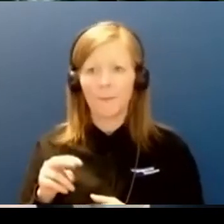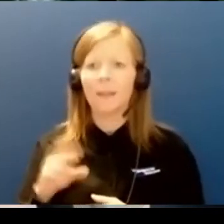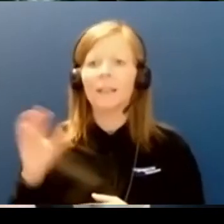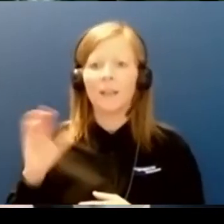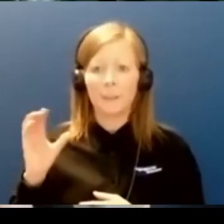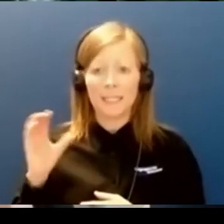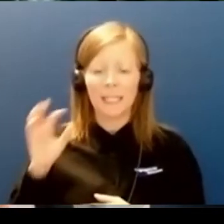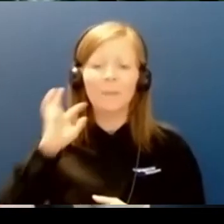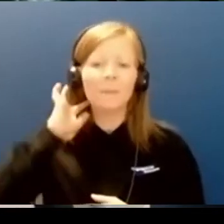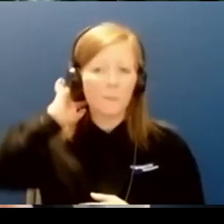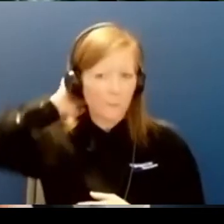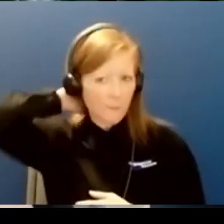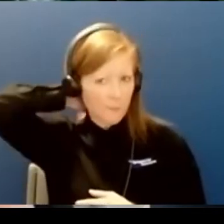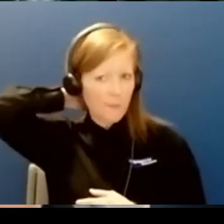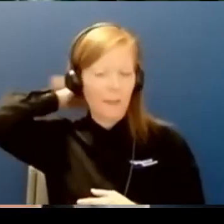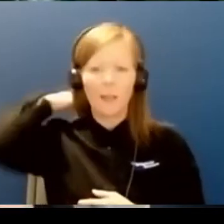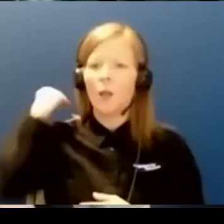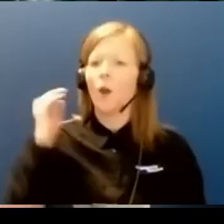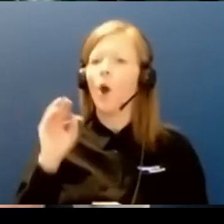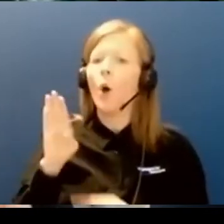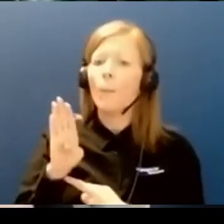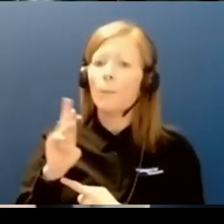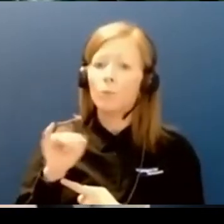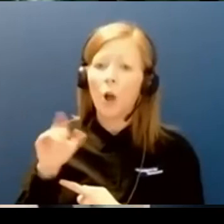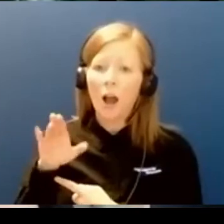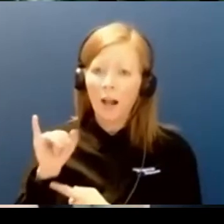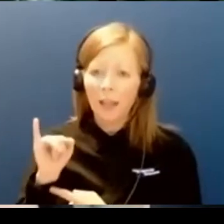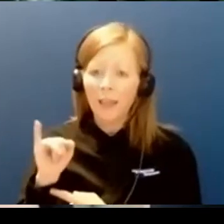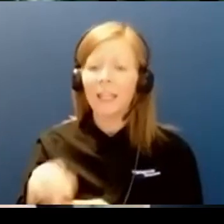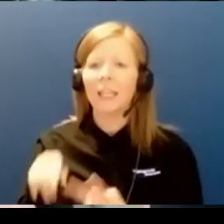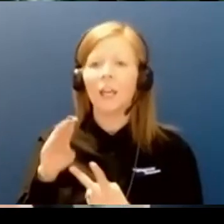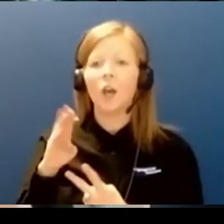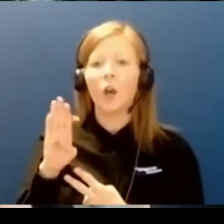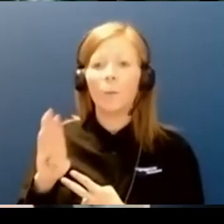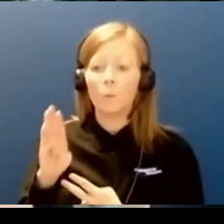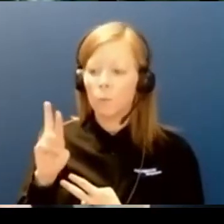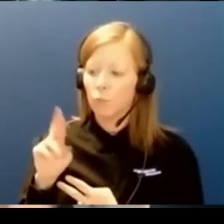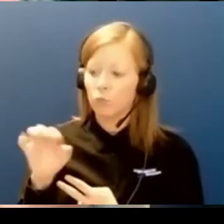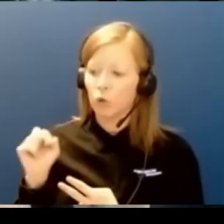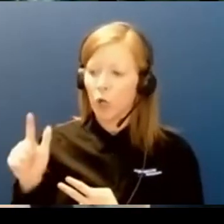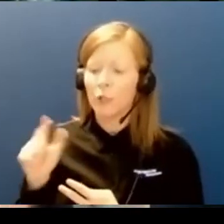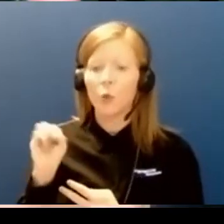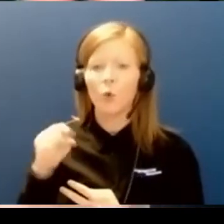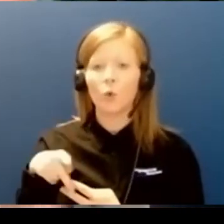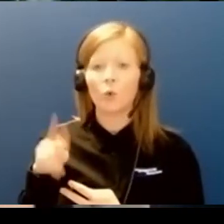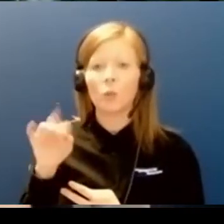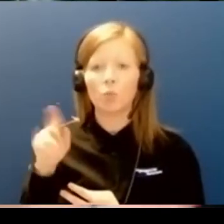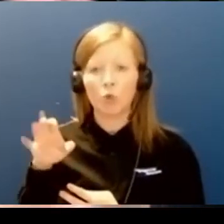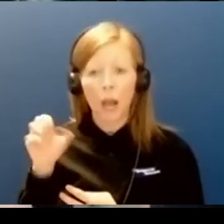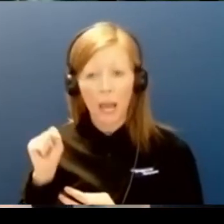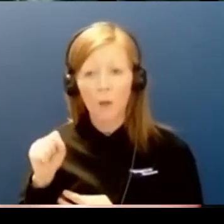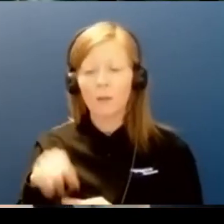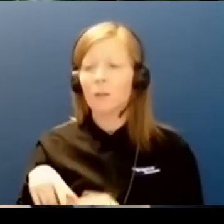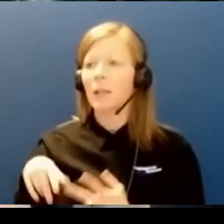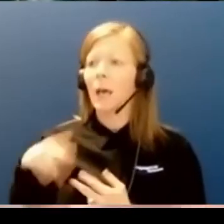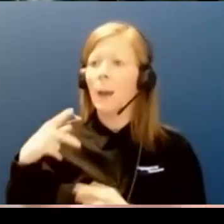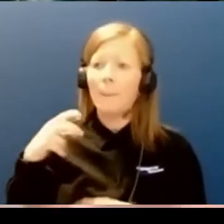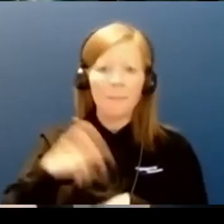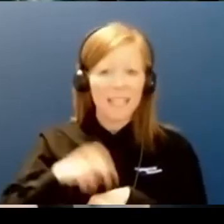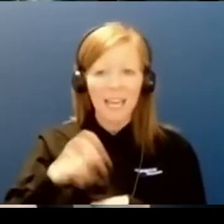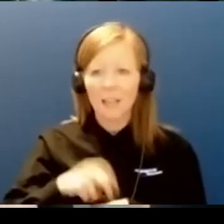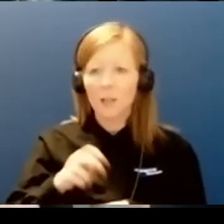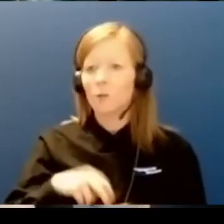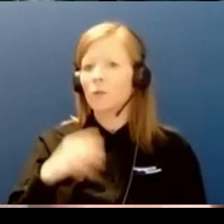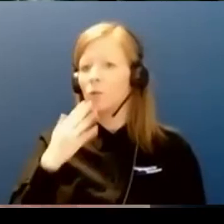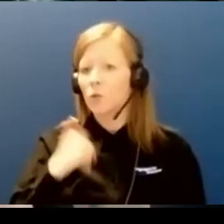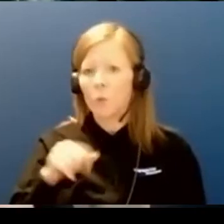C. That's broccoli, Brussels sprouts, cauliflower, cabbage, kiwi fruit, potatoes, strawberries, sweet potatoes, tomatoes, you